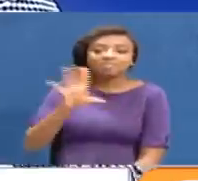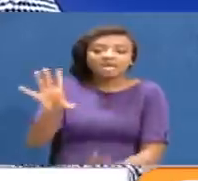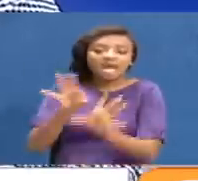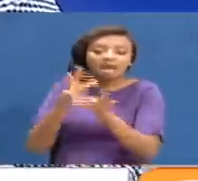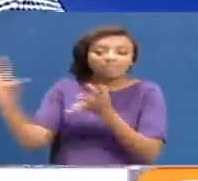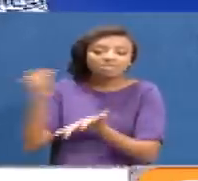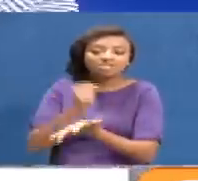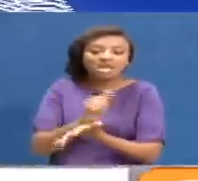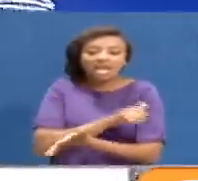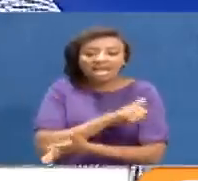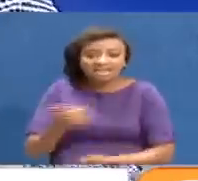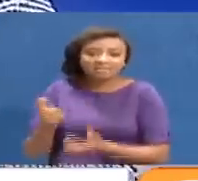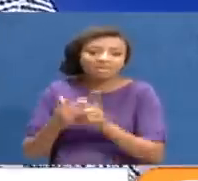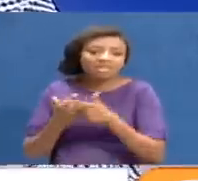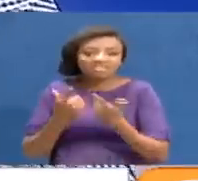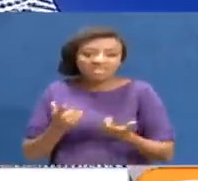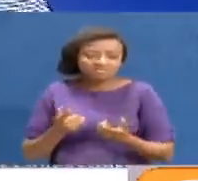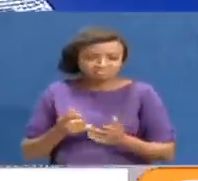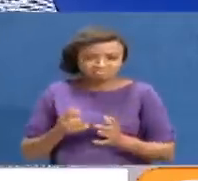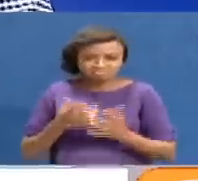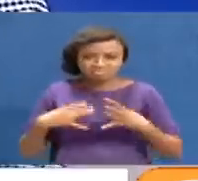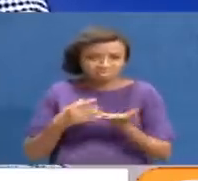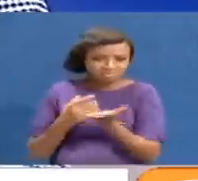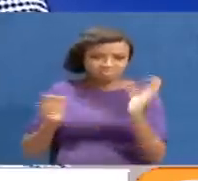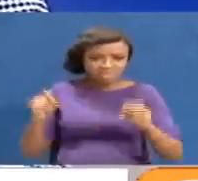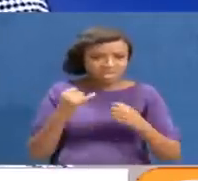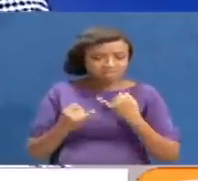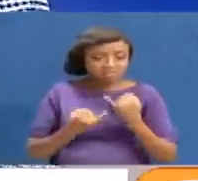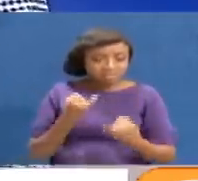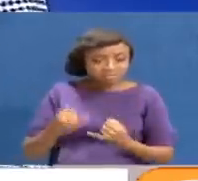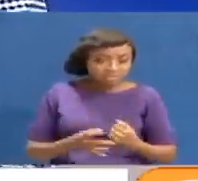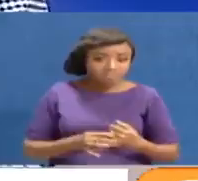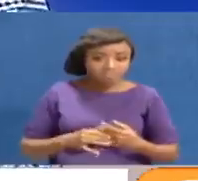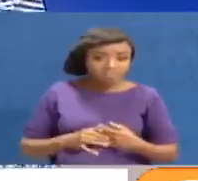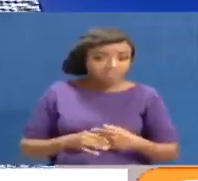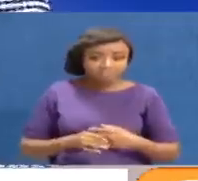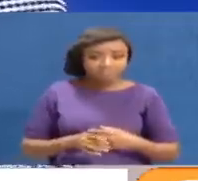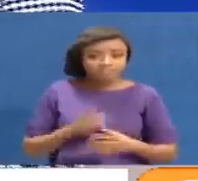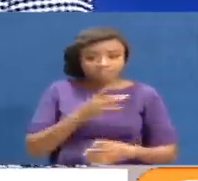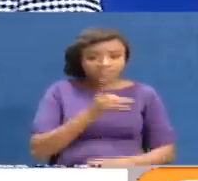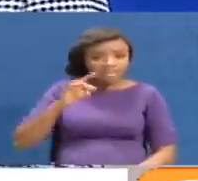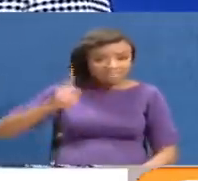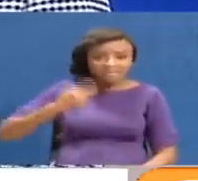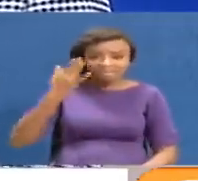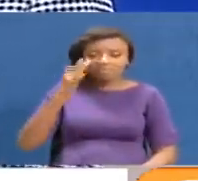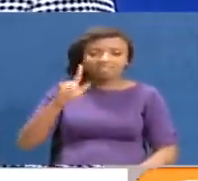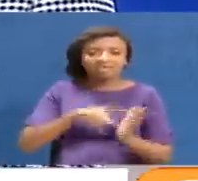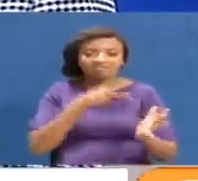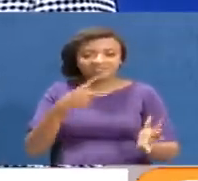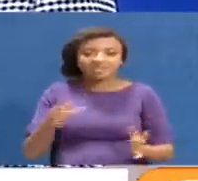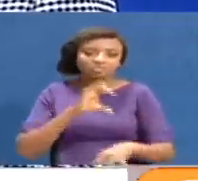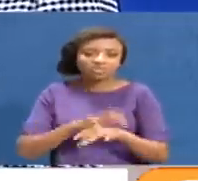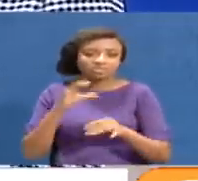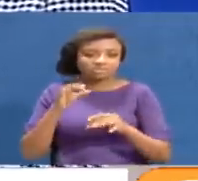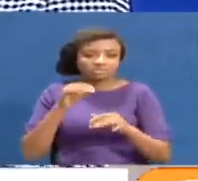another one and house him outside your office so an NG can have confidence? They are demanding because they have failed to get